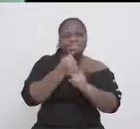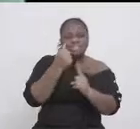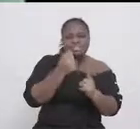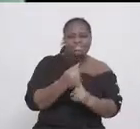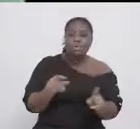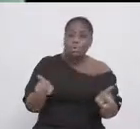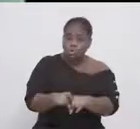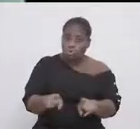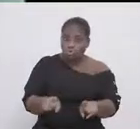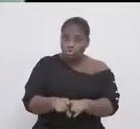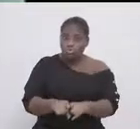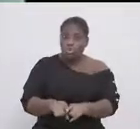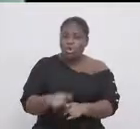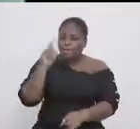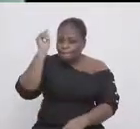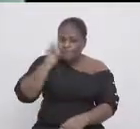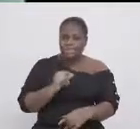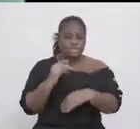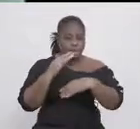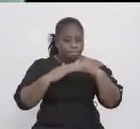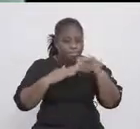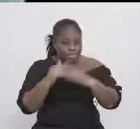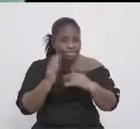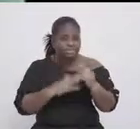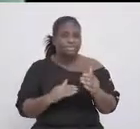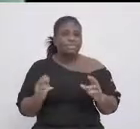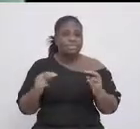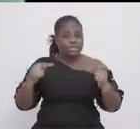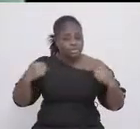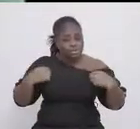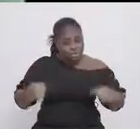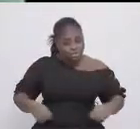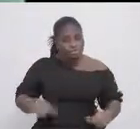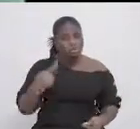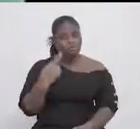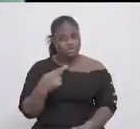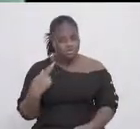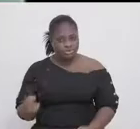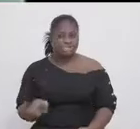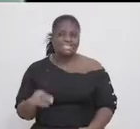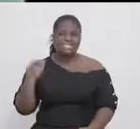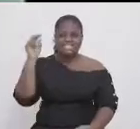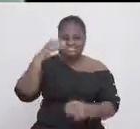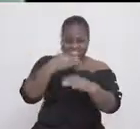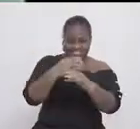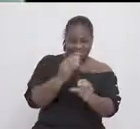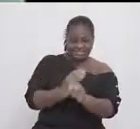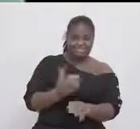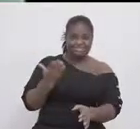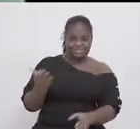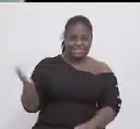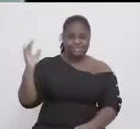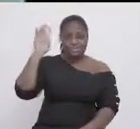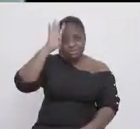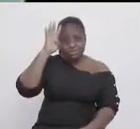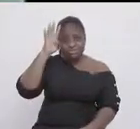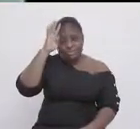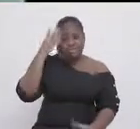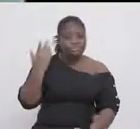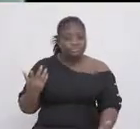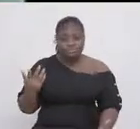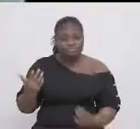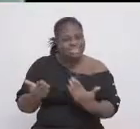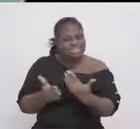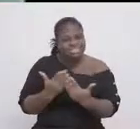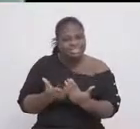need to also focus on building the human resource that is needed to create this innovation, to create